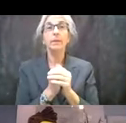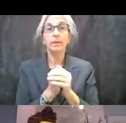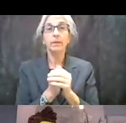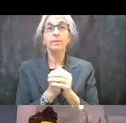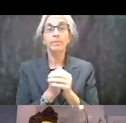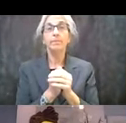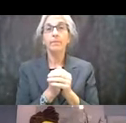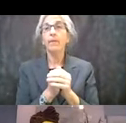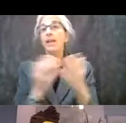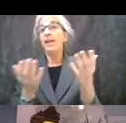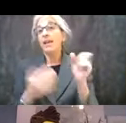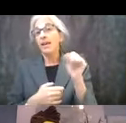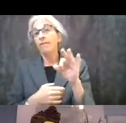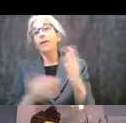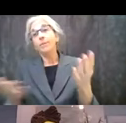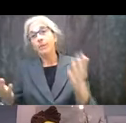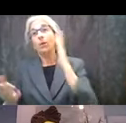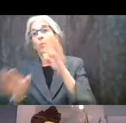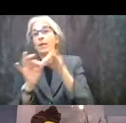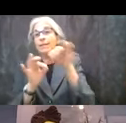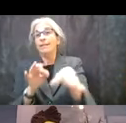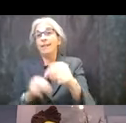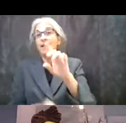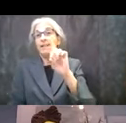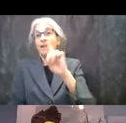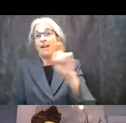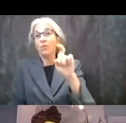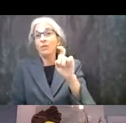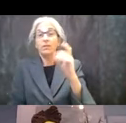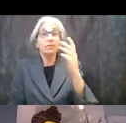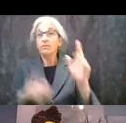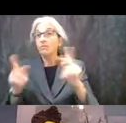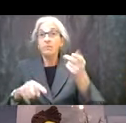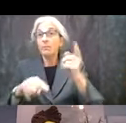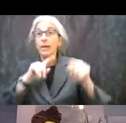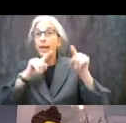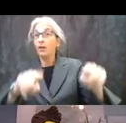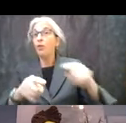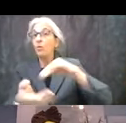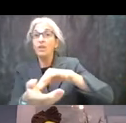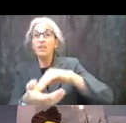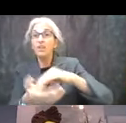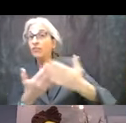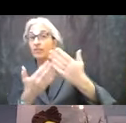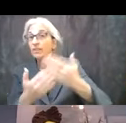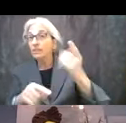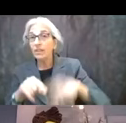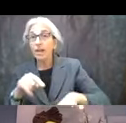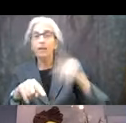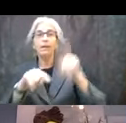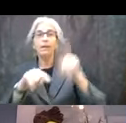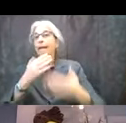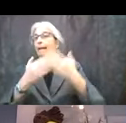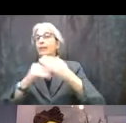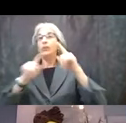that it'll delay the diagnosis of cancer because patients can't go to the doctor, they can't go to the clinic. So if